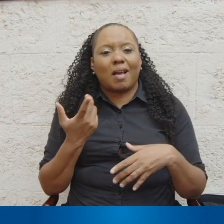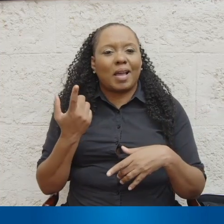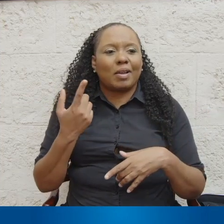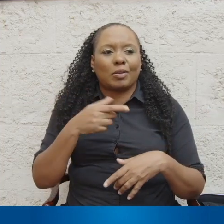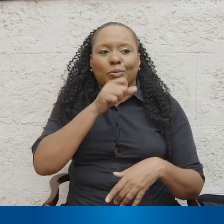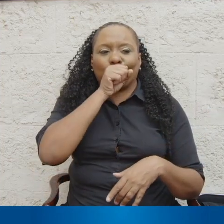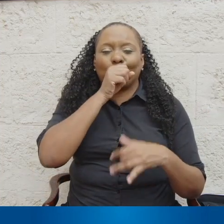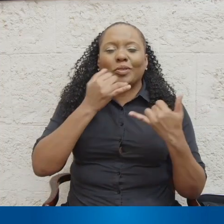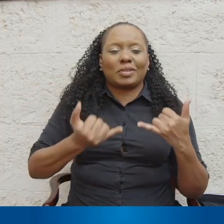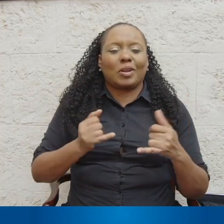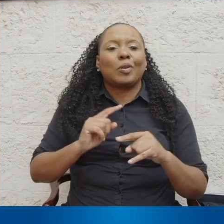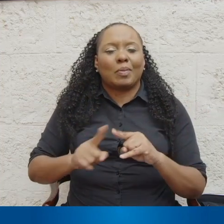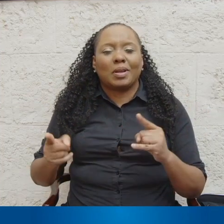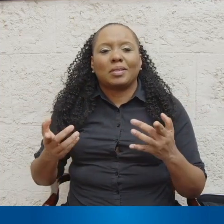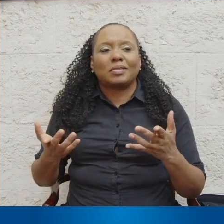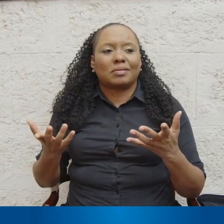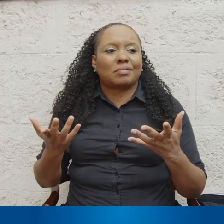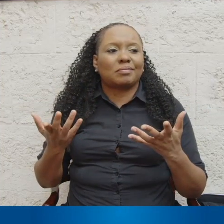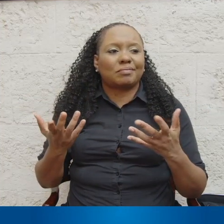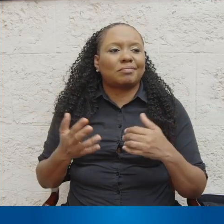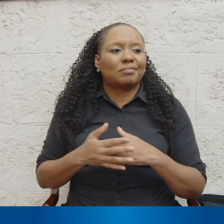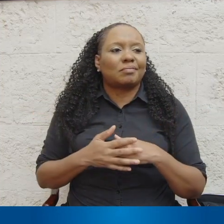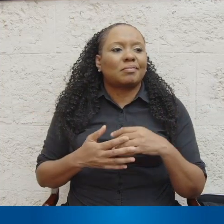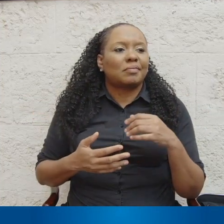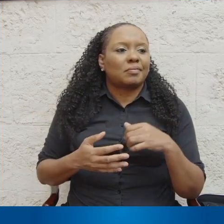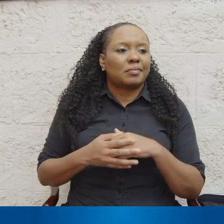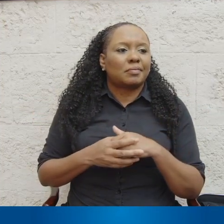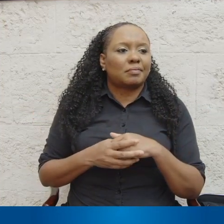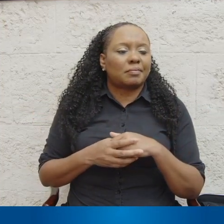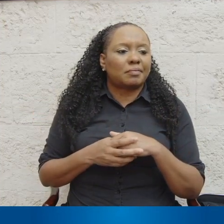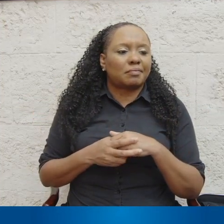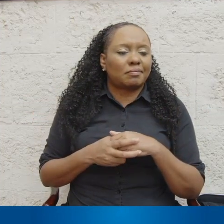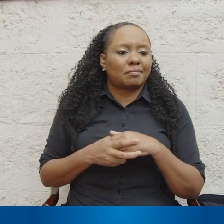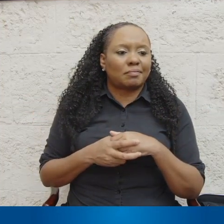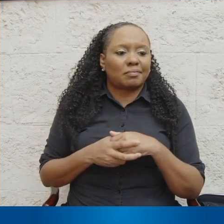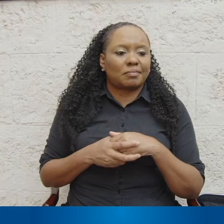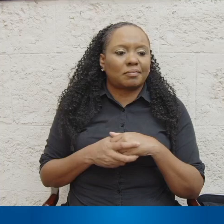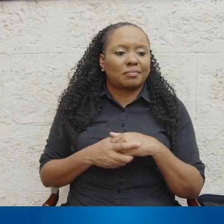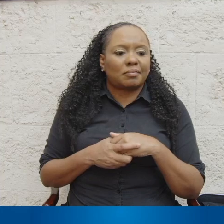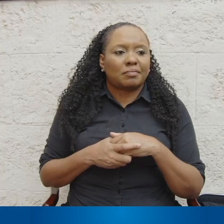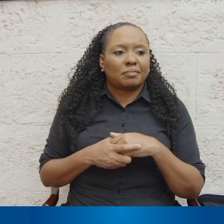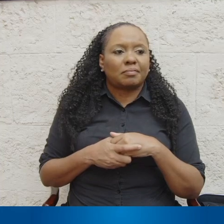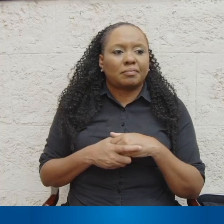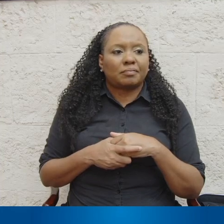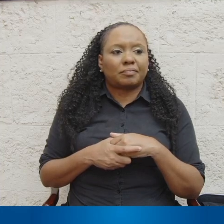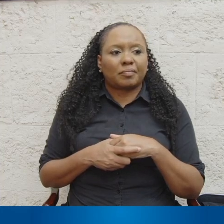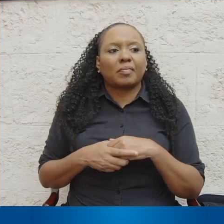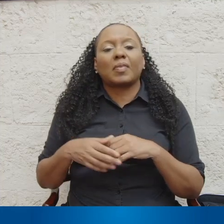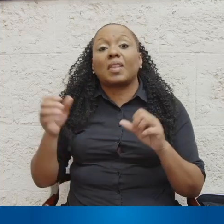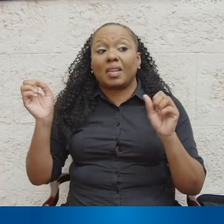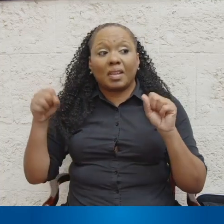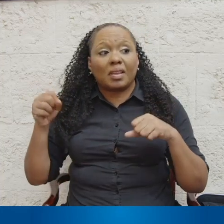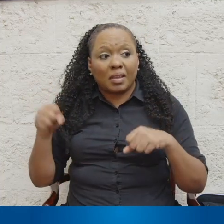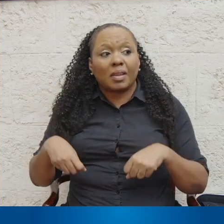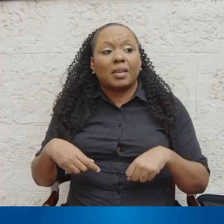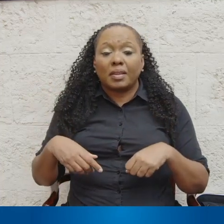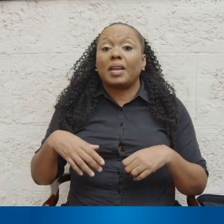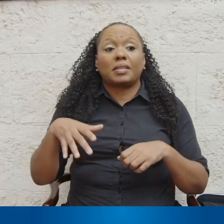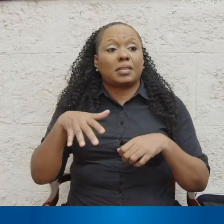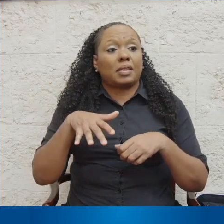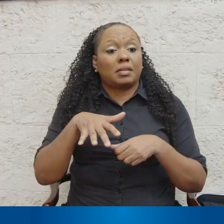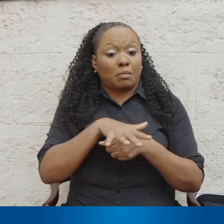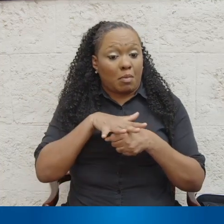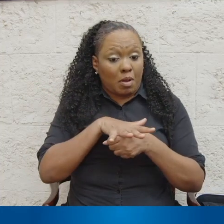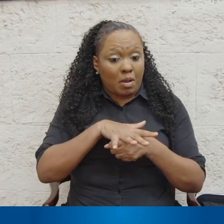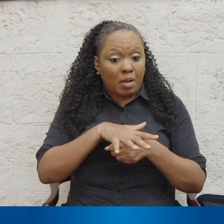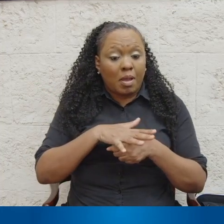2023. Well, when I was talking about pent-up demand, I was talking about both regionally, locally, and regionally. Regionally, exactly. So that was my response in terms of making sure